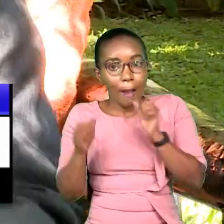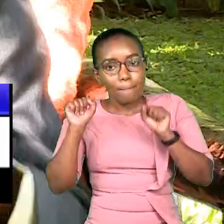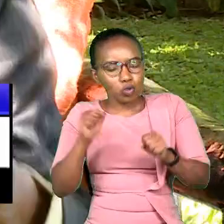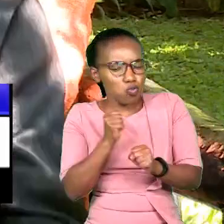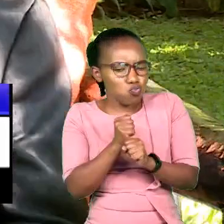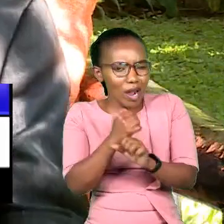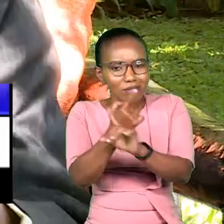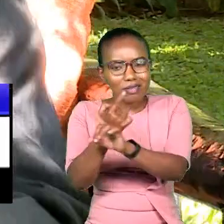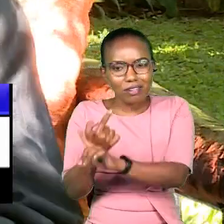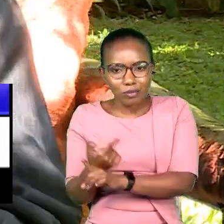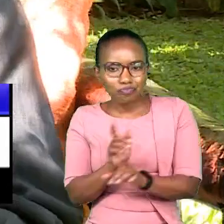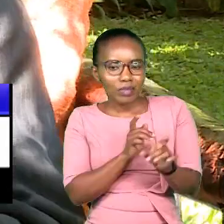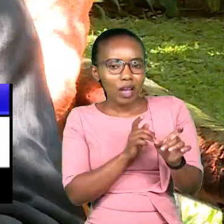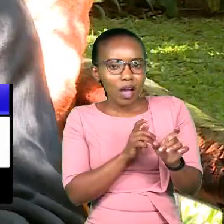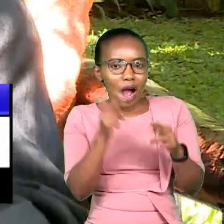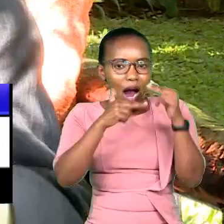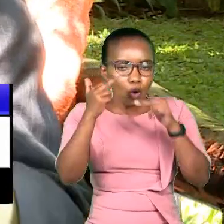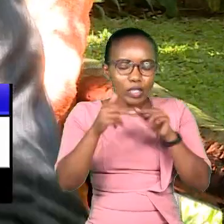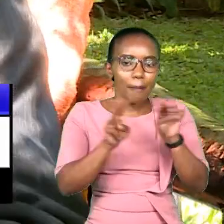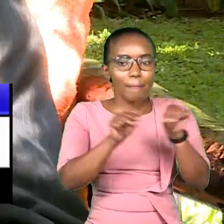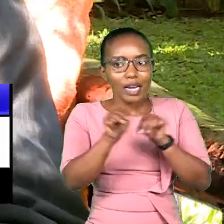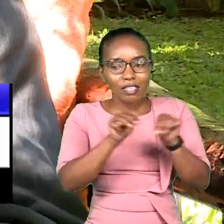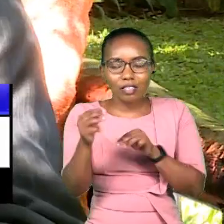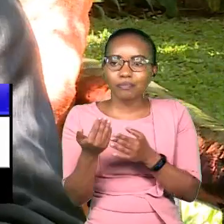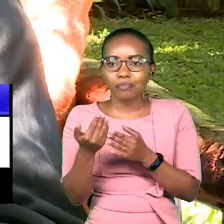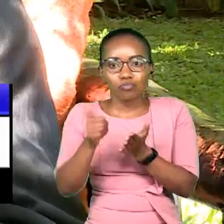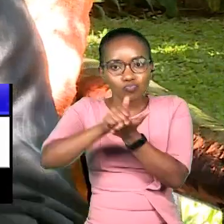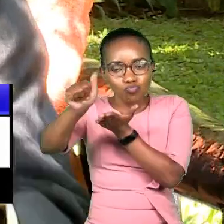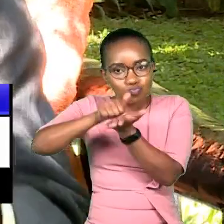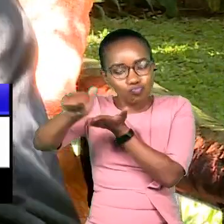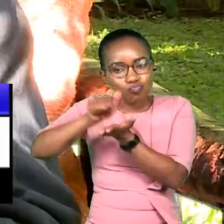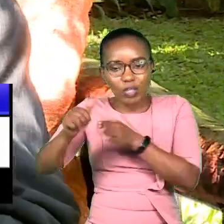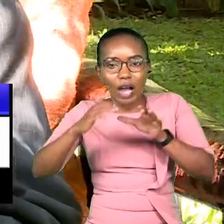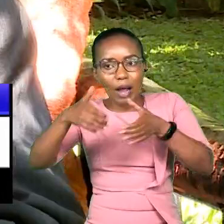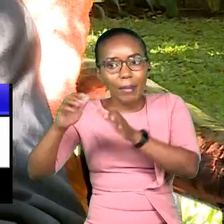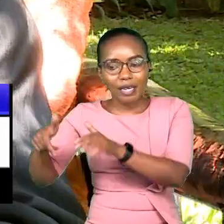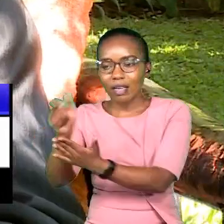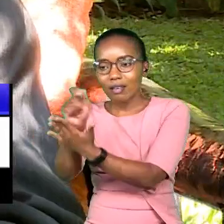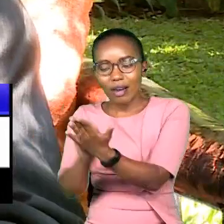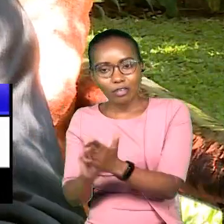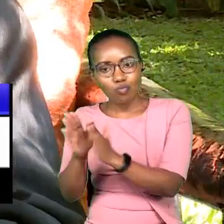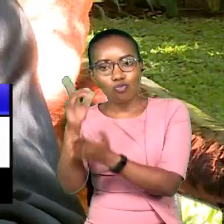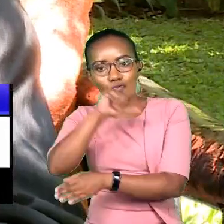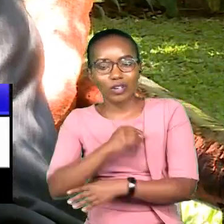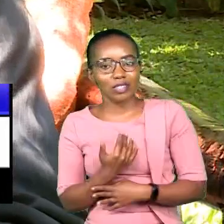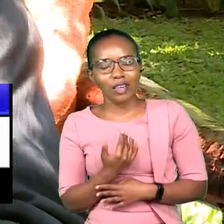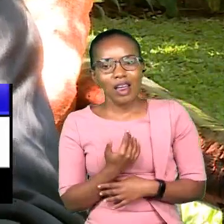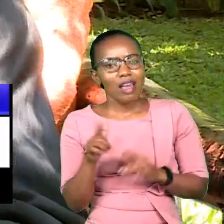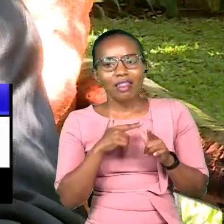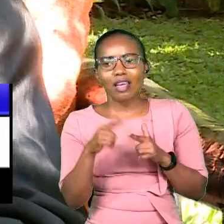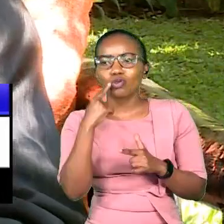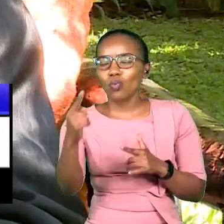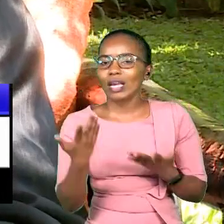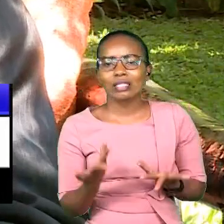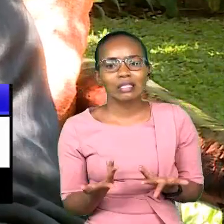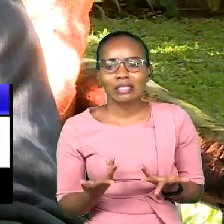things, run a restaurant, a publishing company and all of that, written books, surely it